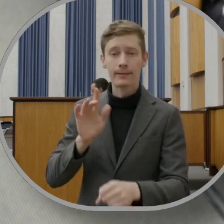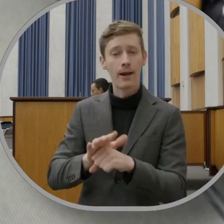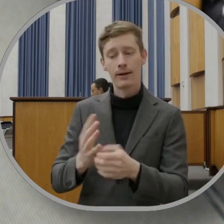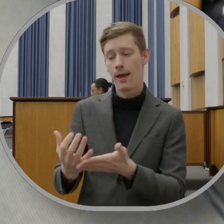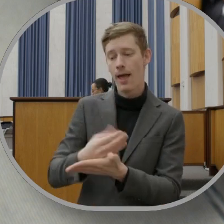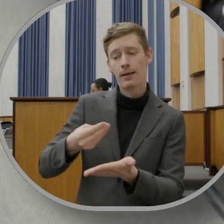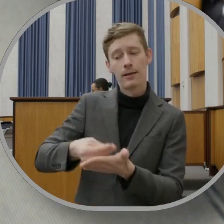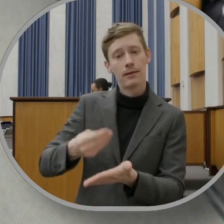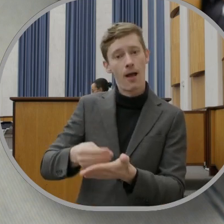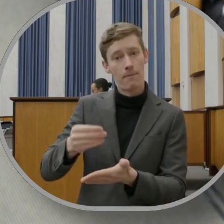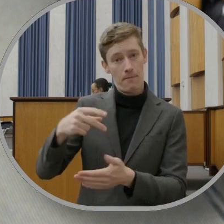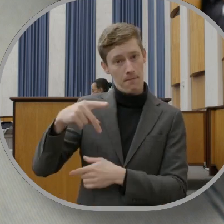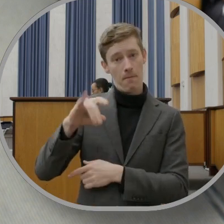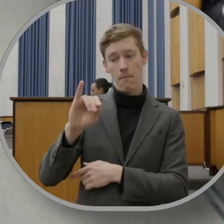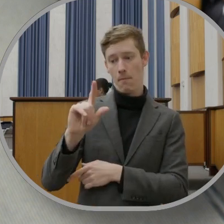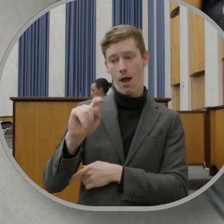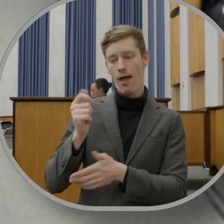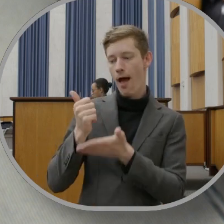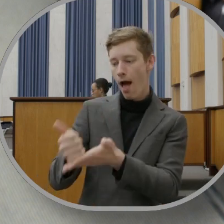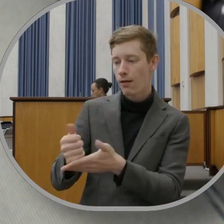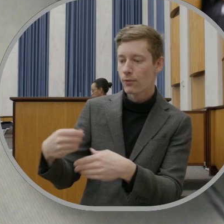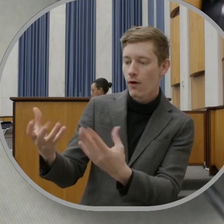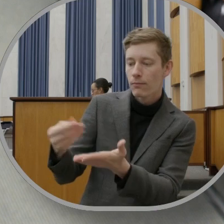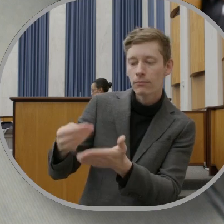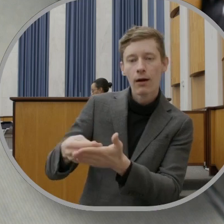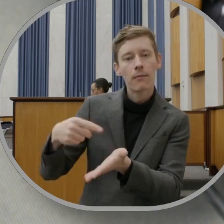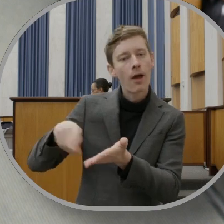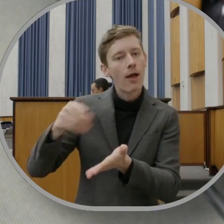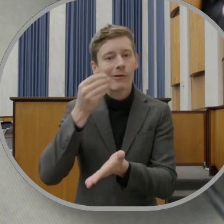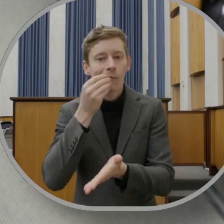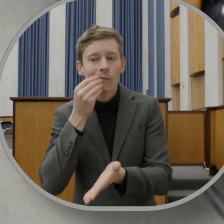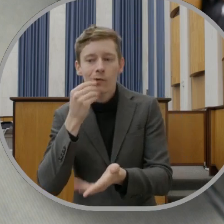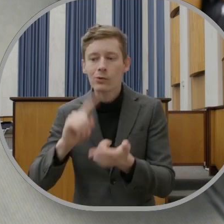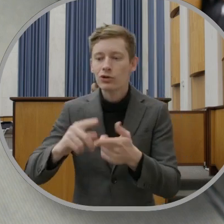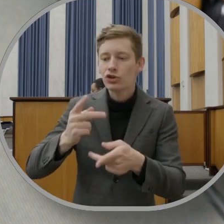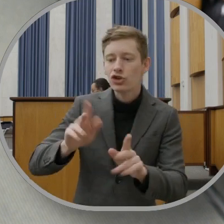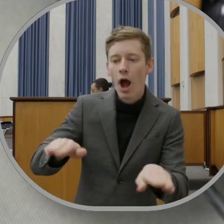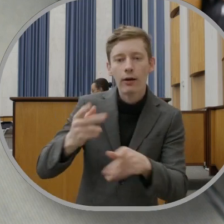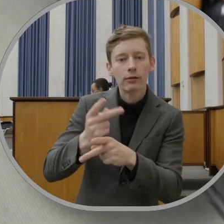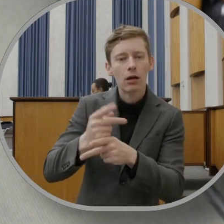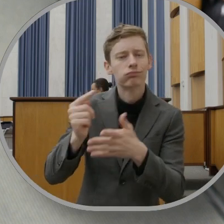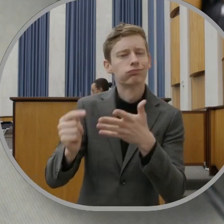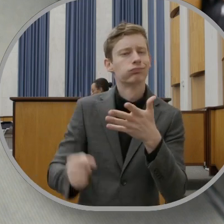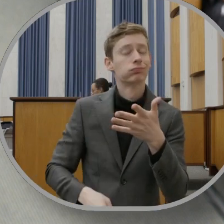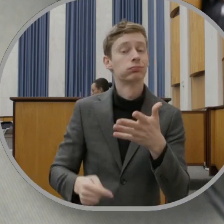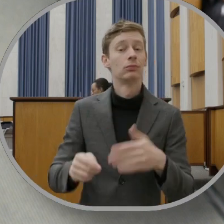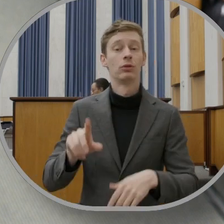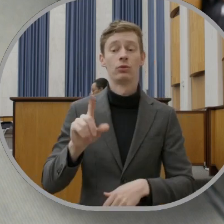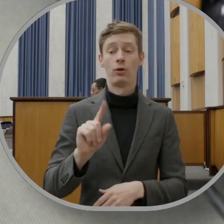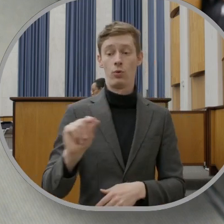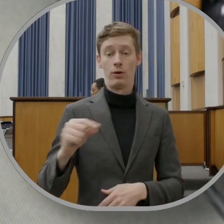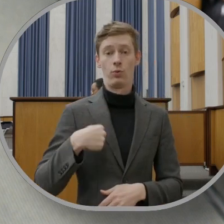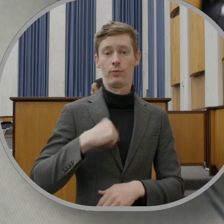but struggling residents pay for groceries, childcare, and more. In 2020, we established a Family Crisis